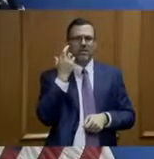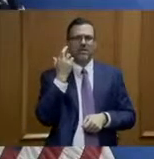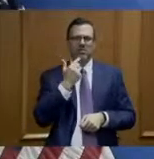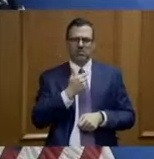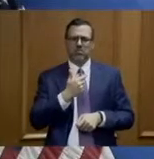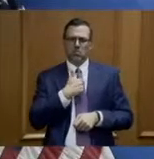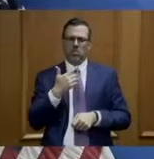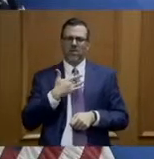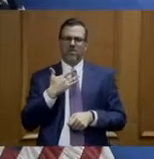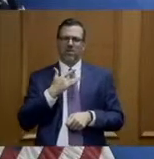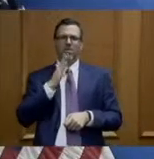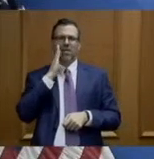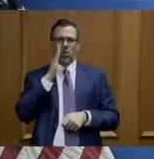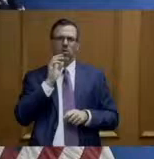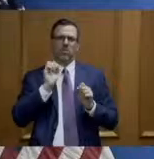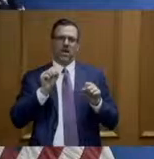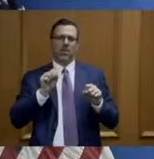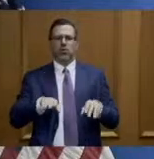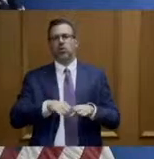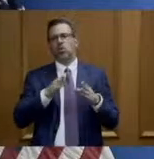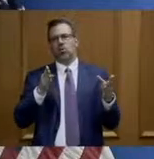they'll be able to open safely.